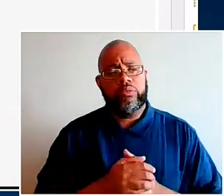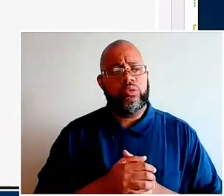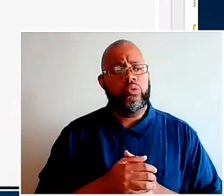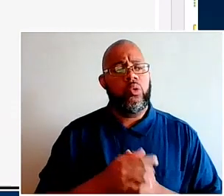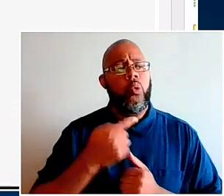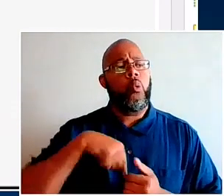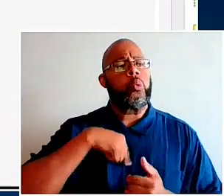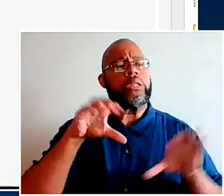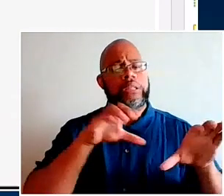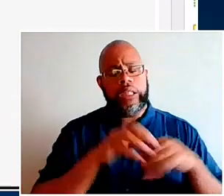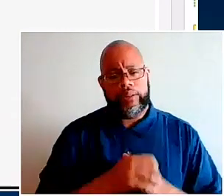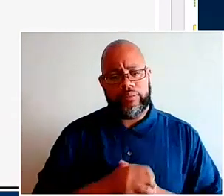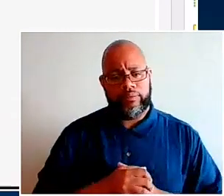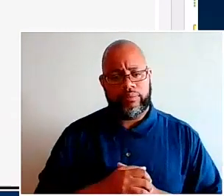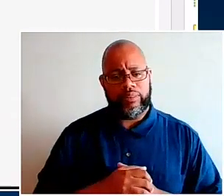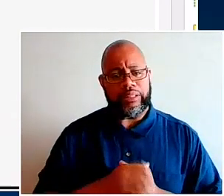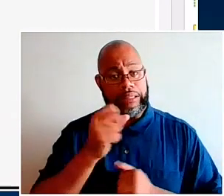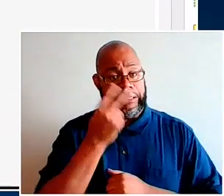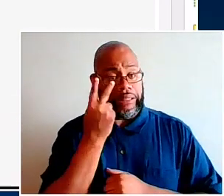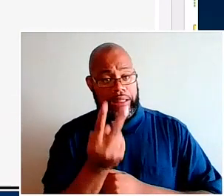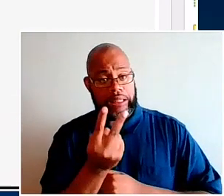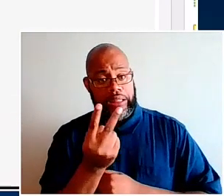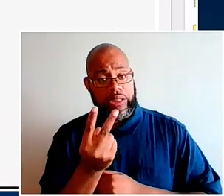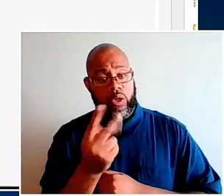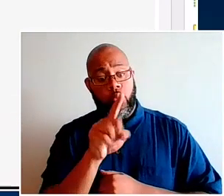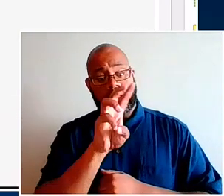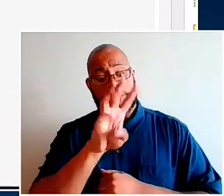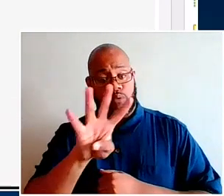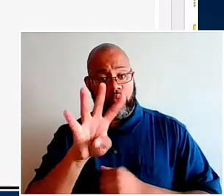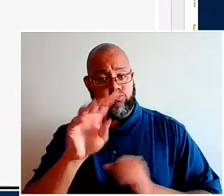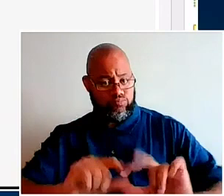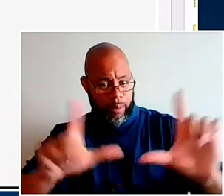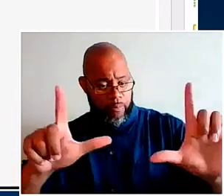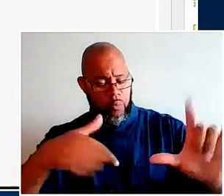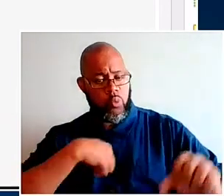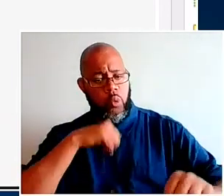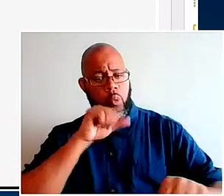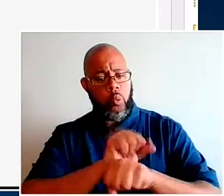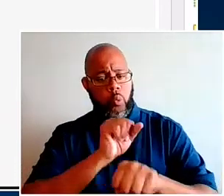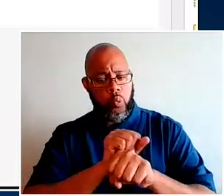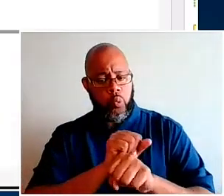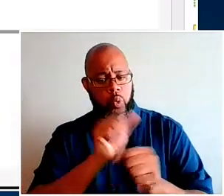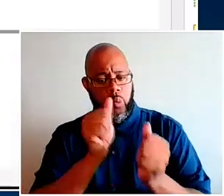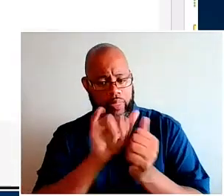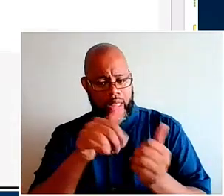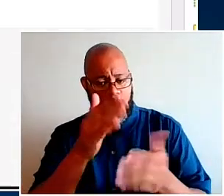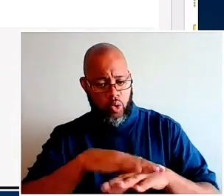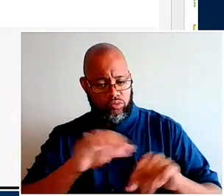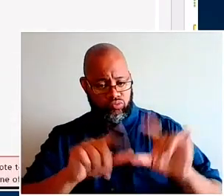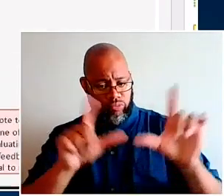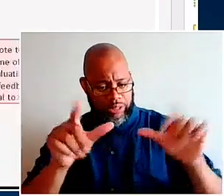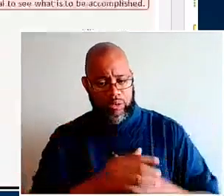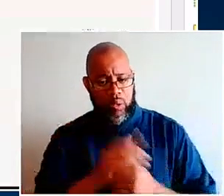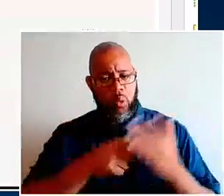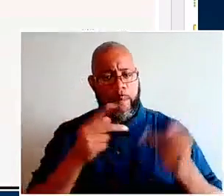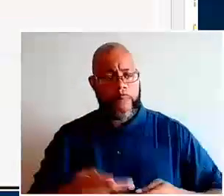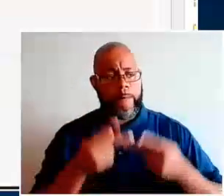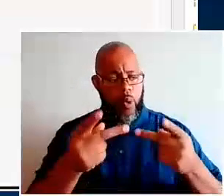what we did here. You can see that 164 is up, and we'll look at what was right here on the screen, what was proposed